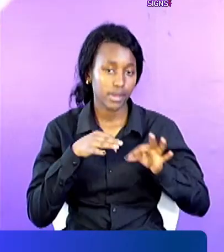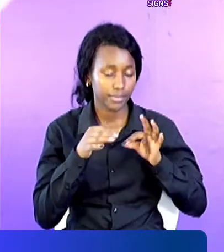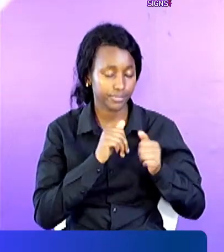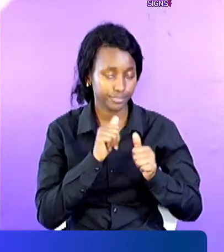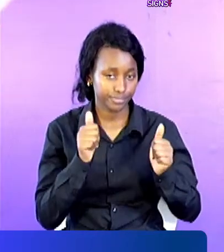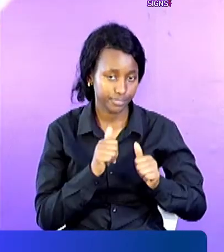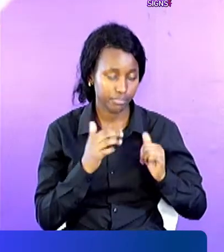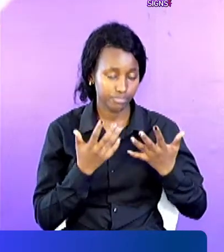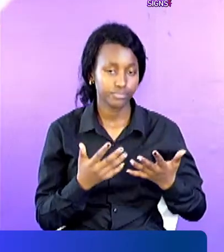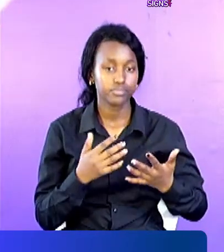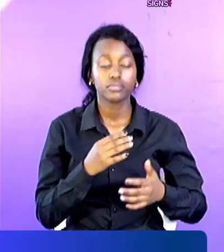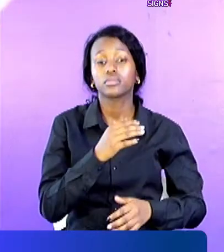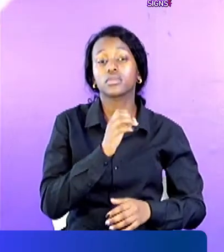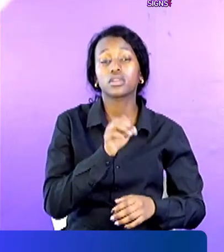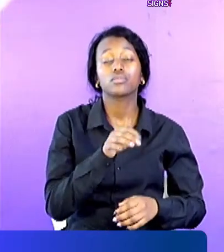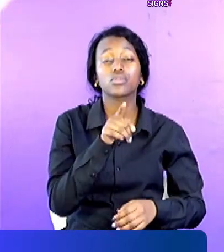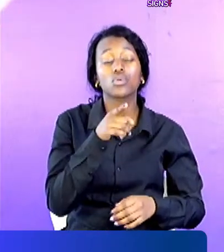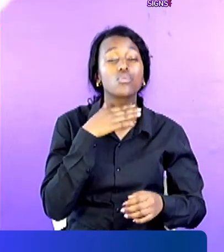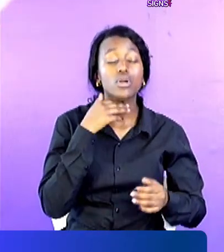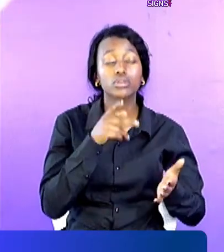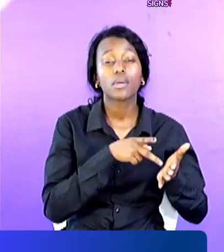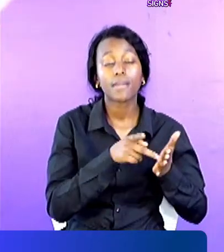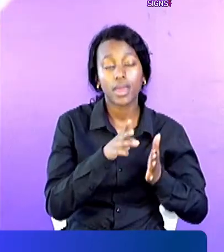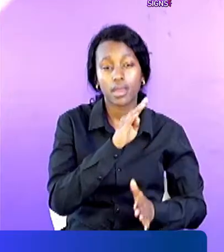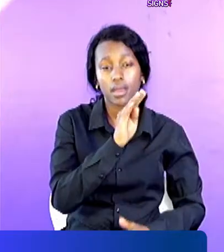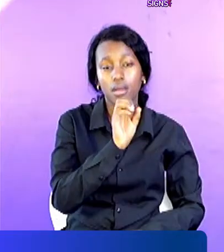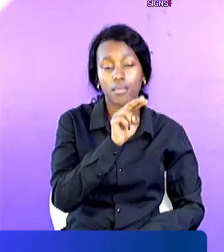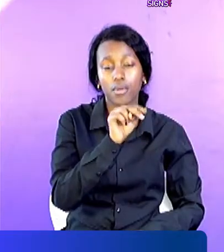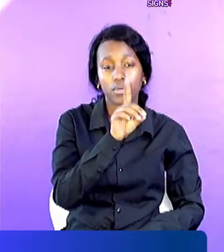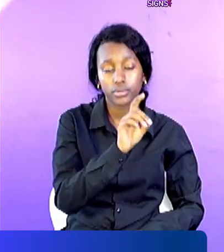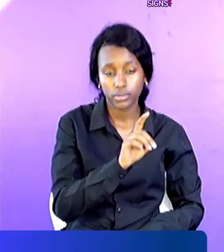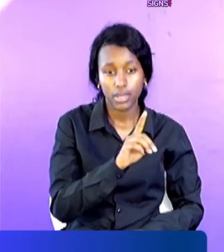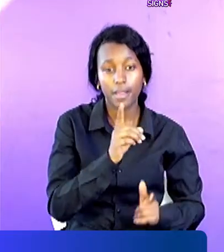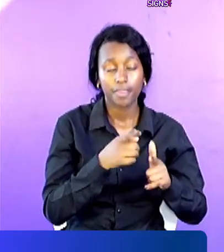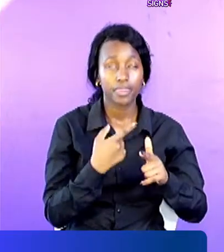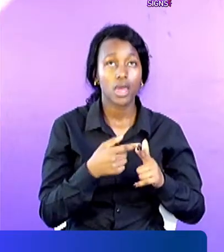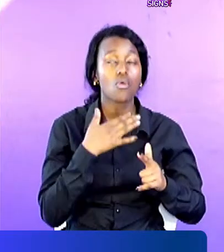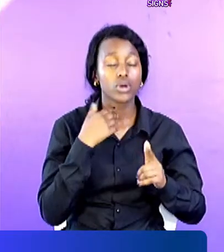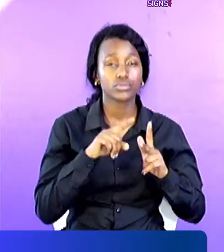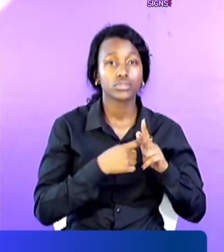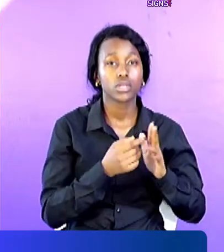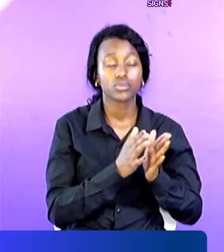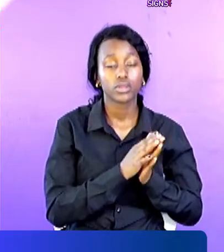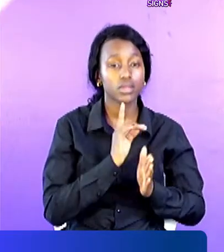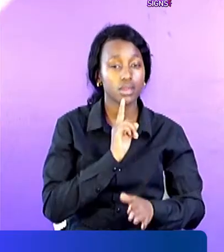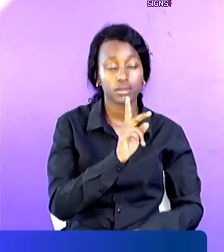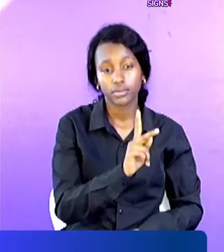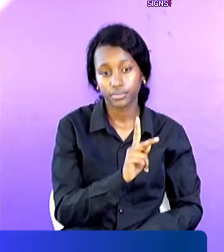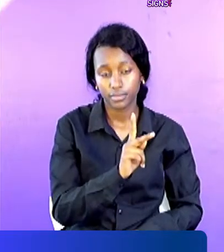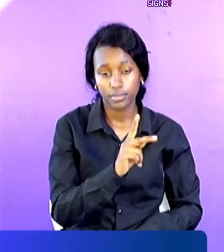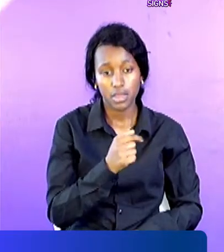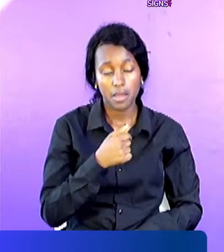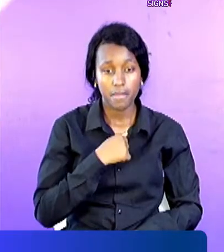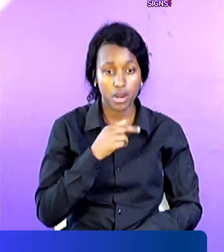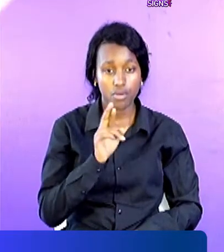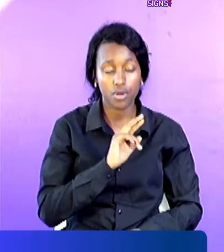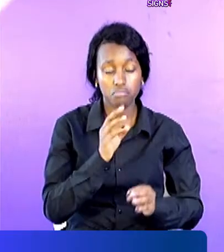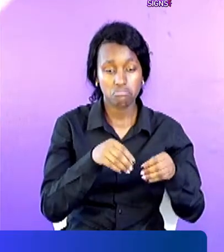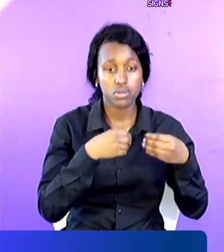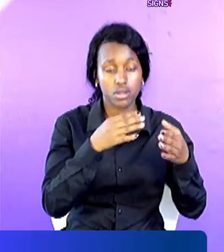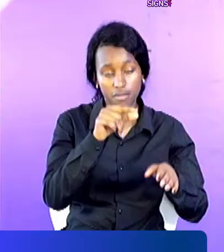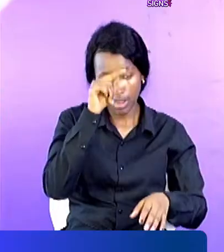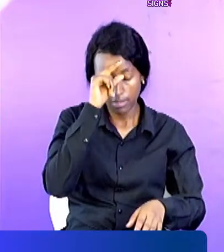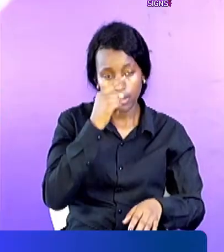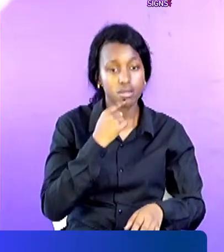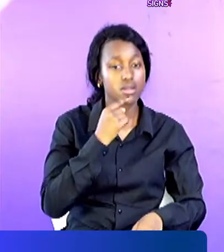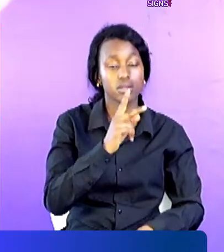bond, and essentially here you're saying, let me use 100,000 as a starting point. You're saying, I'm going to give government